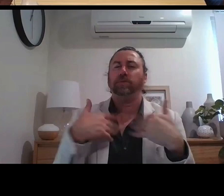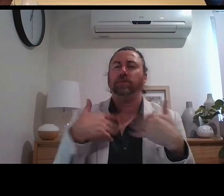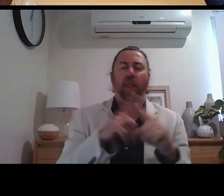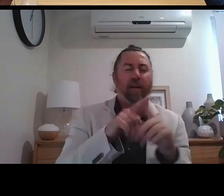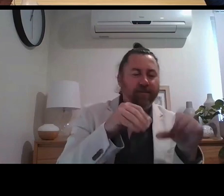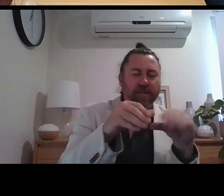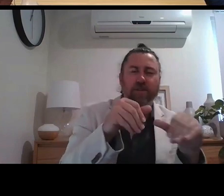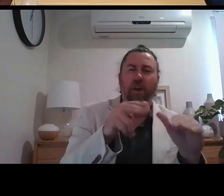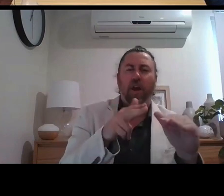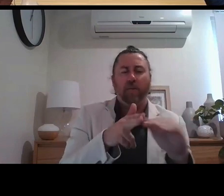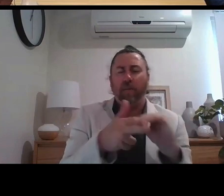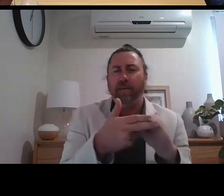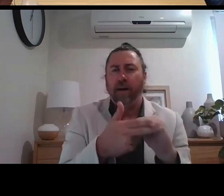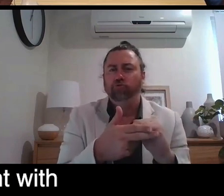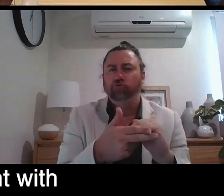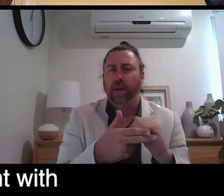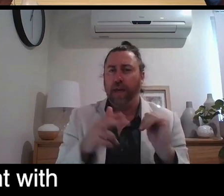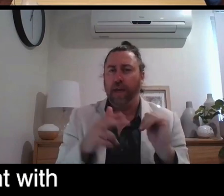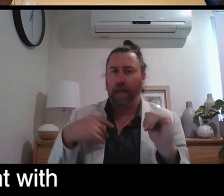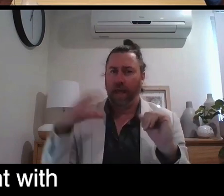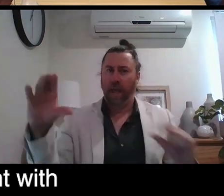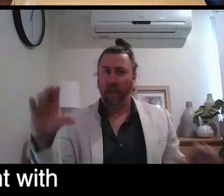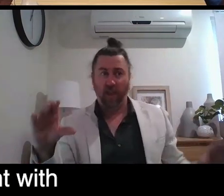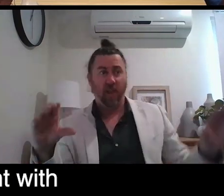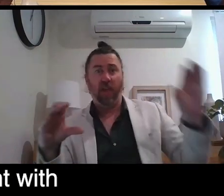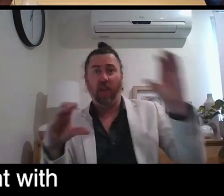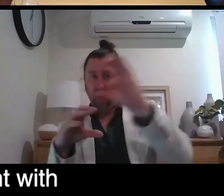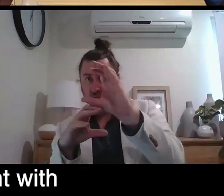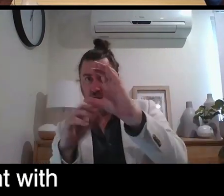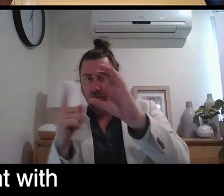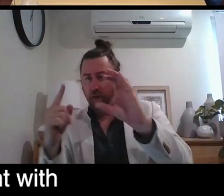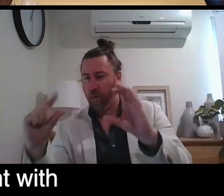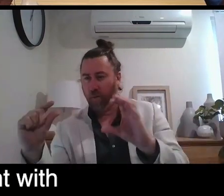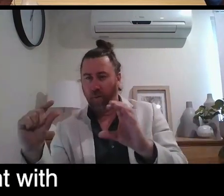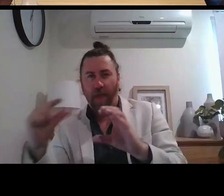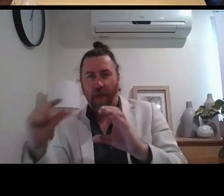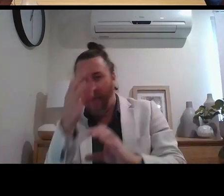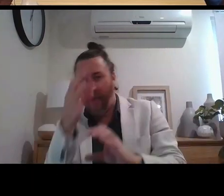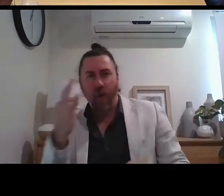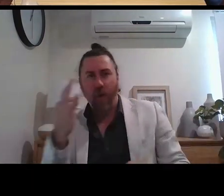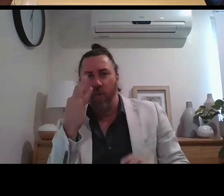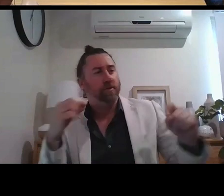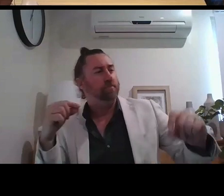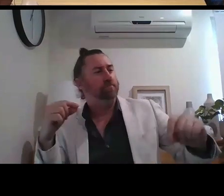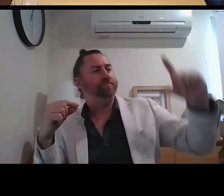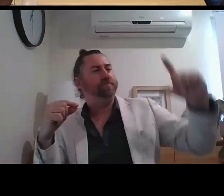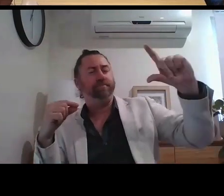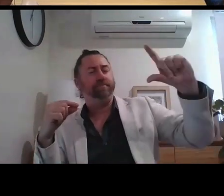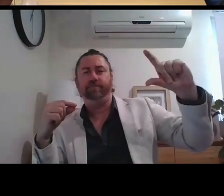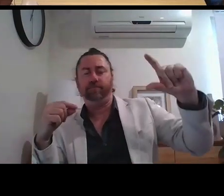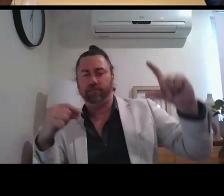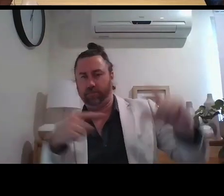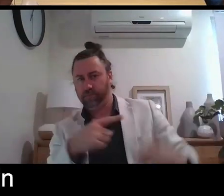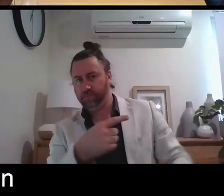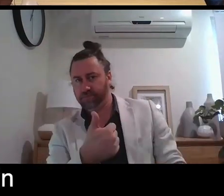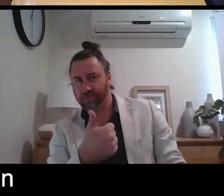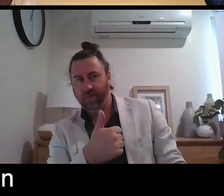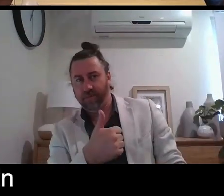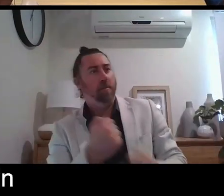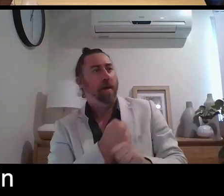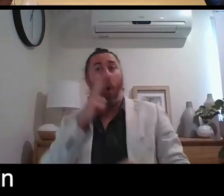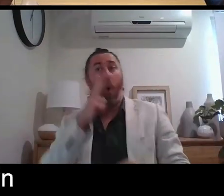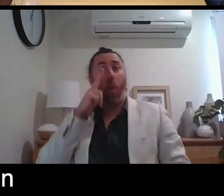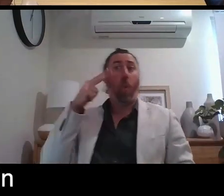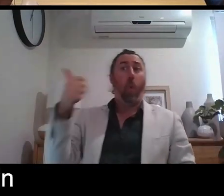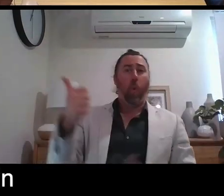potentially water down the intent of that recommendation and would also be inconsistent with the funding that's been provided. And look,